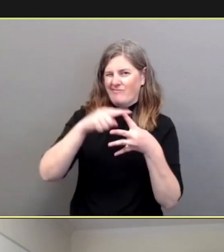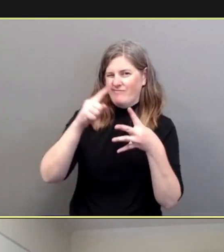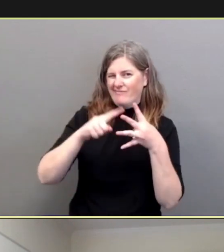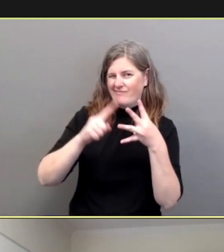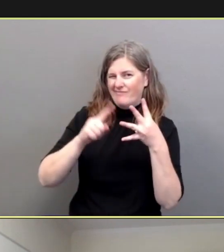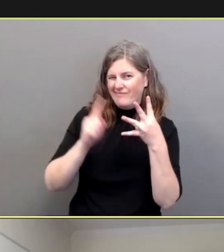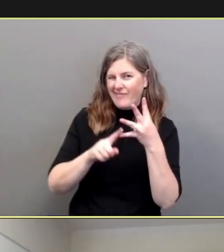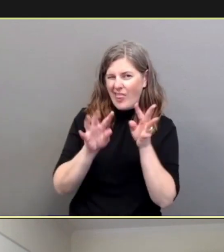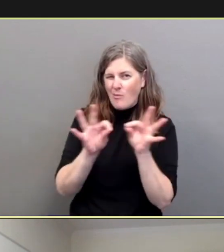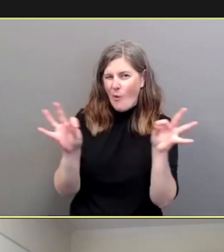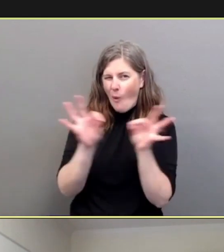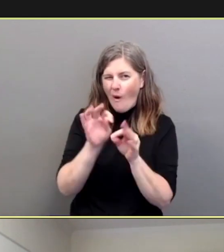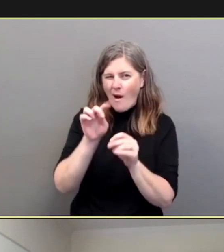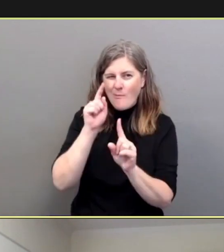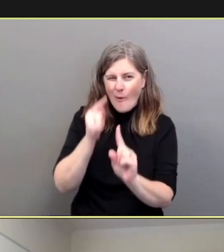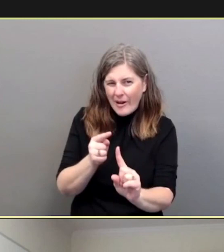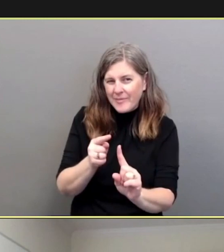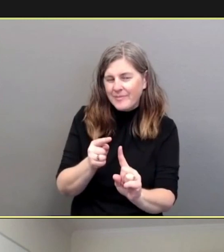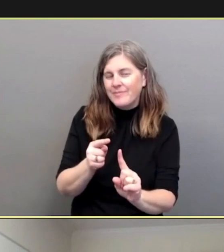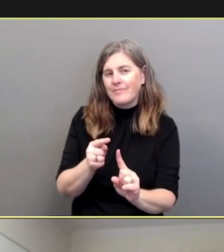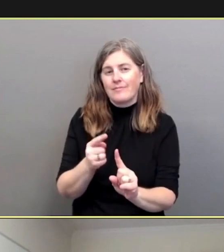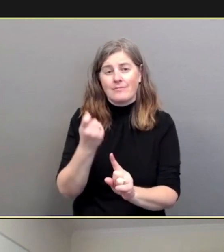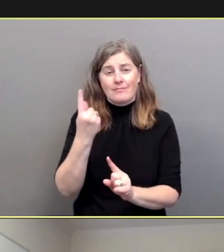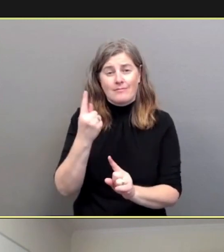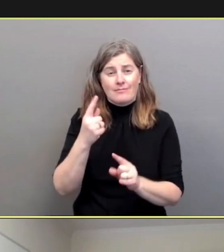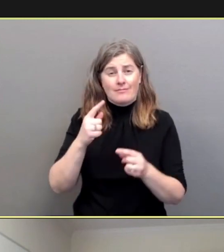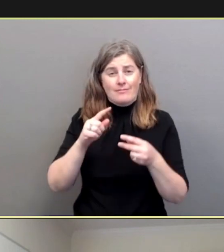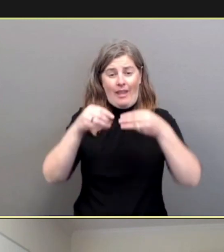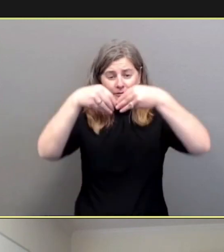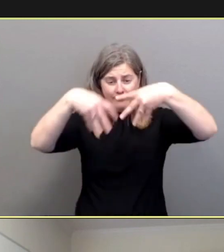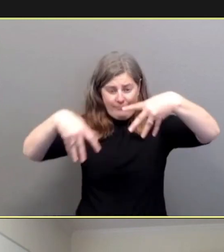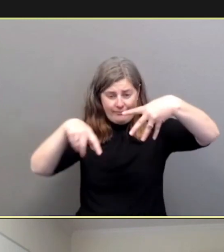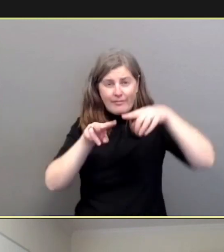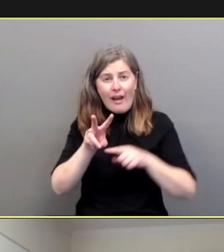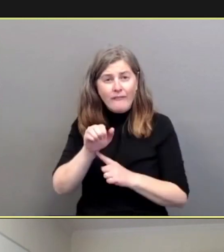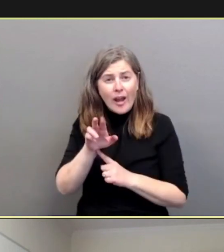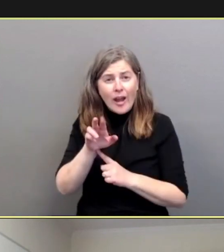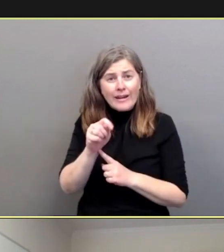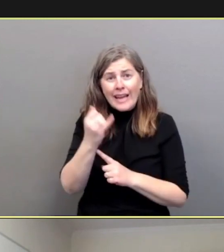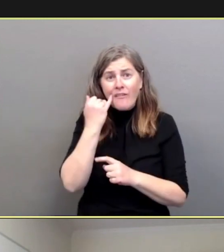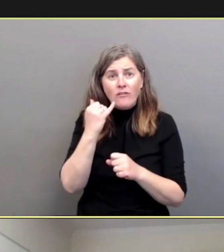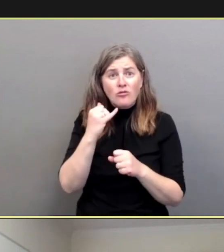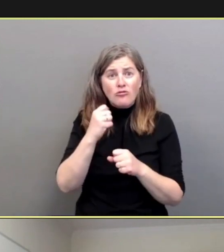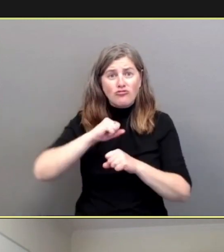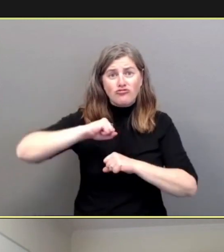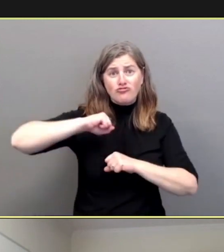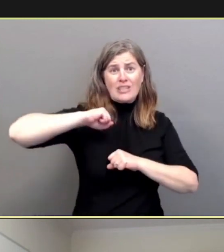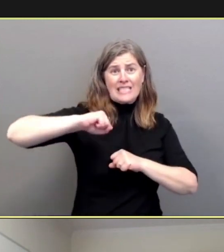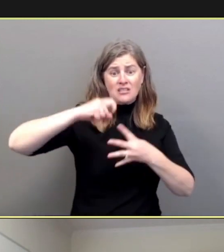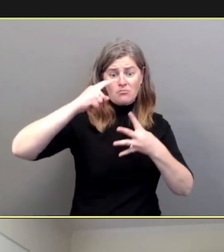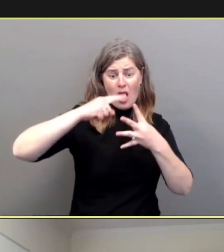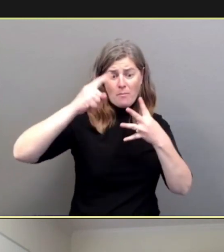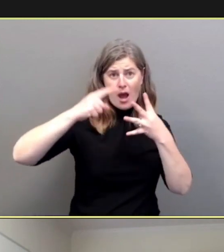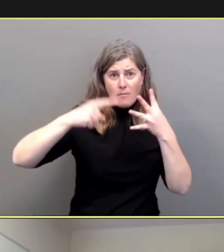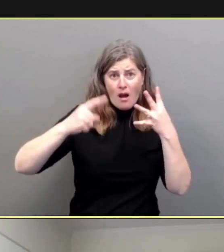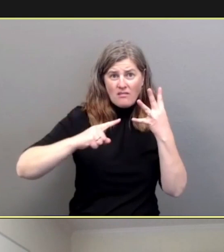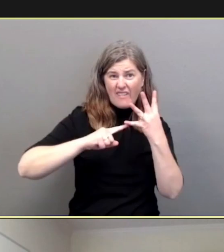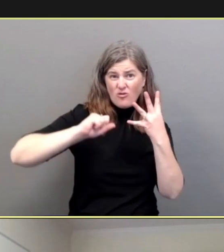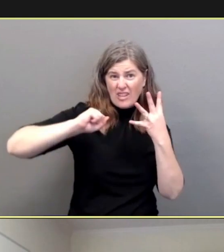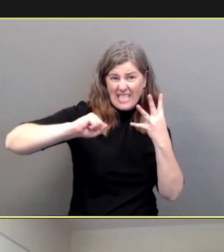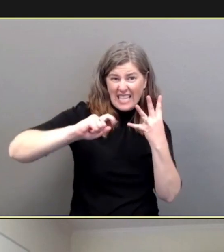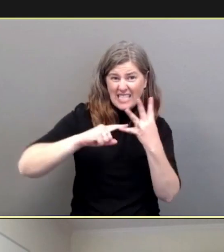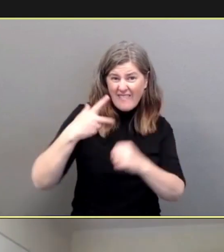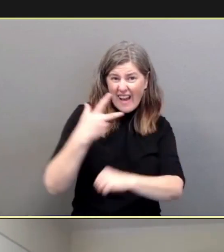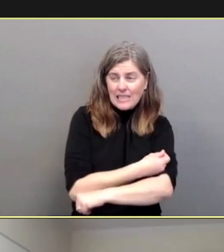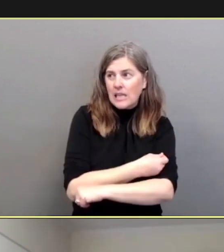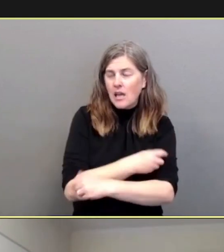the key question, because obviously a variant that comes through that's completely resistant to all the existing vaccines would set us